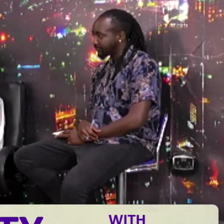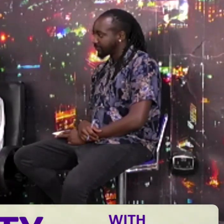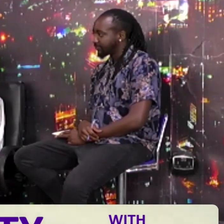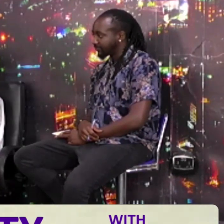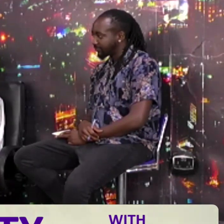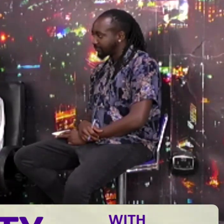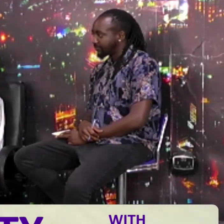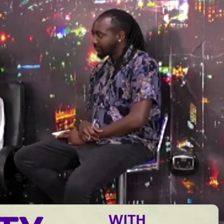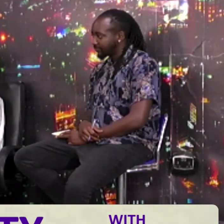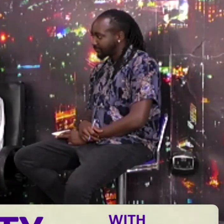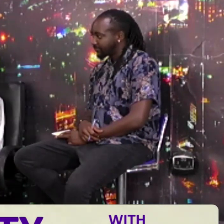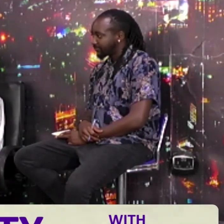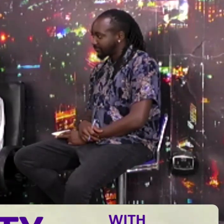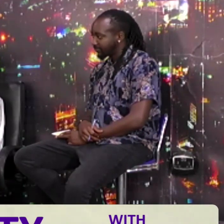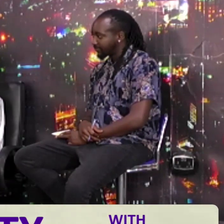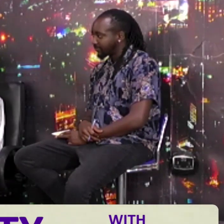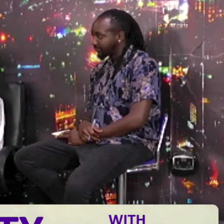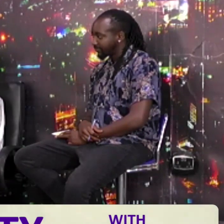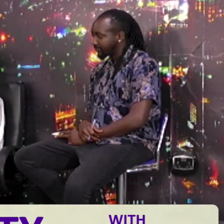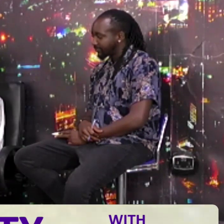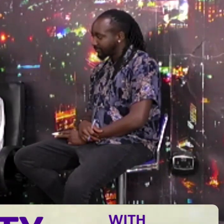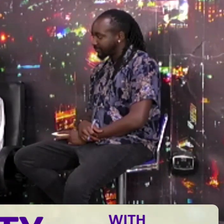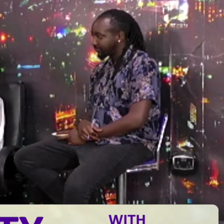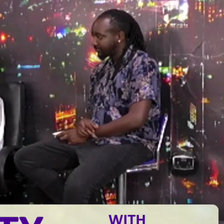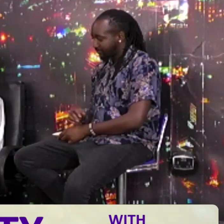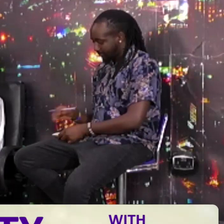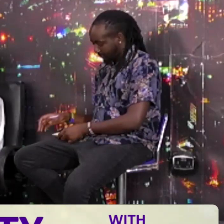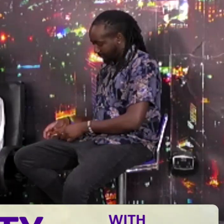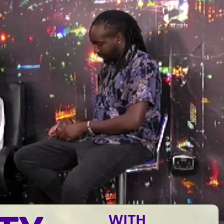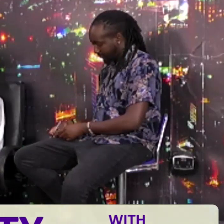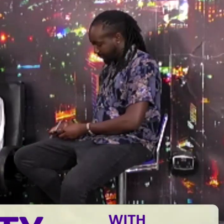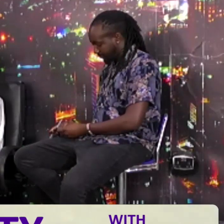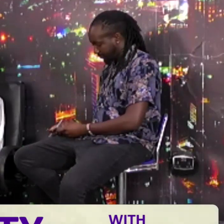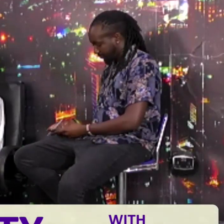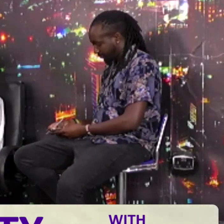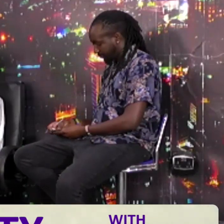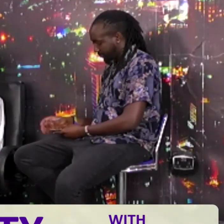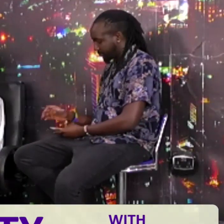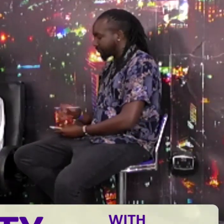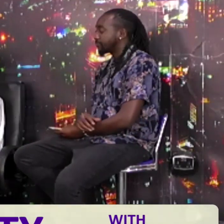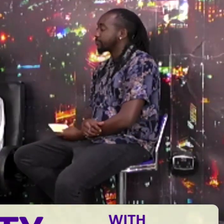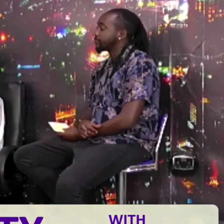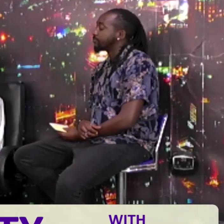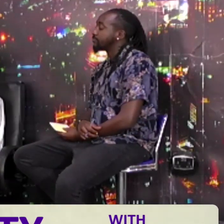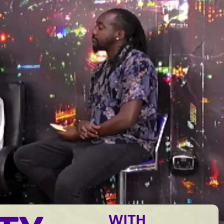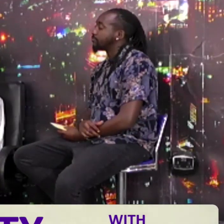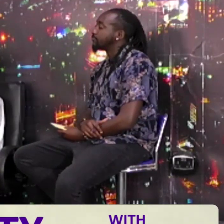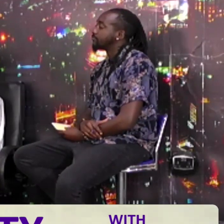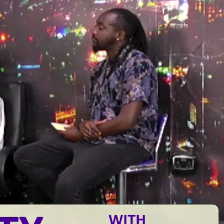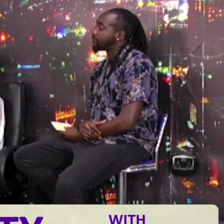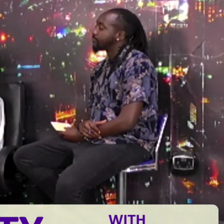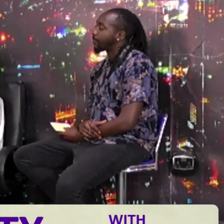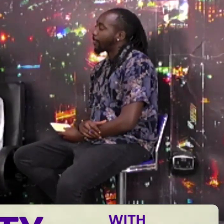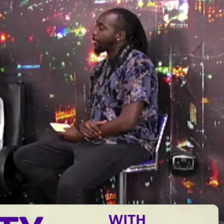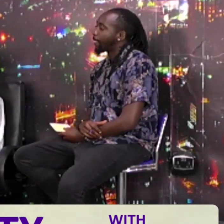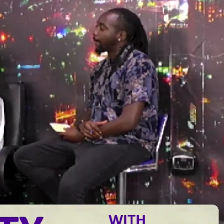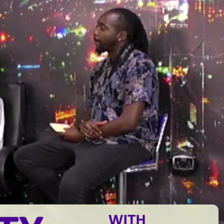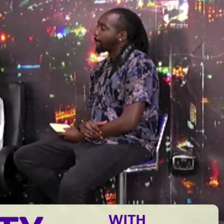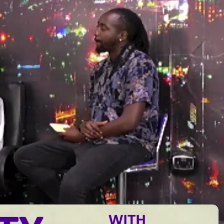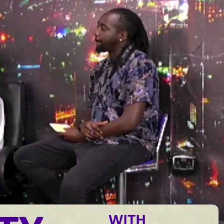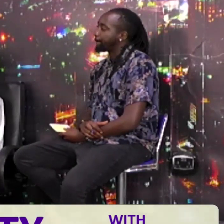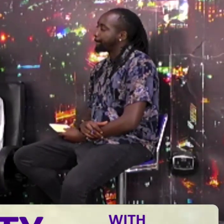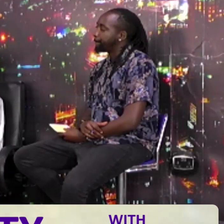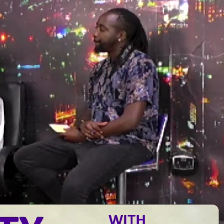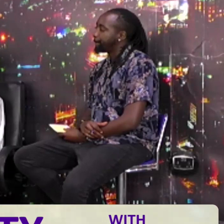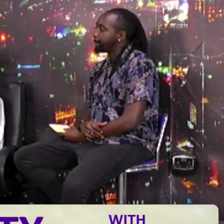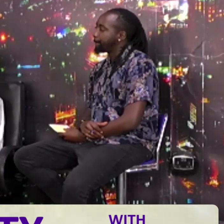has won many things, many cups, and that is a work well done. And if he feels that it is enough, then he